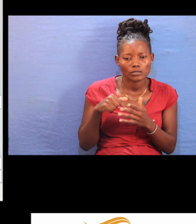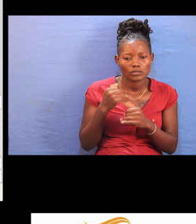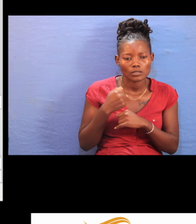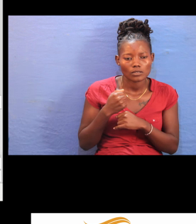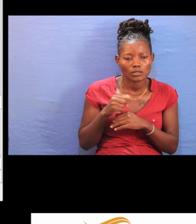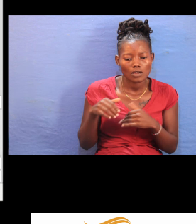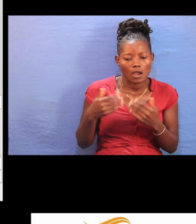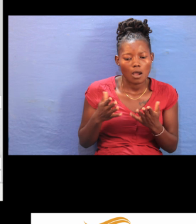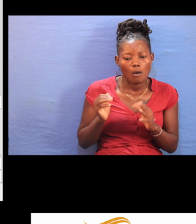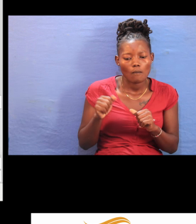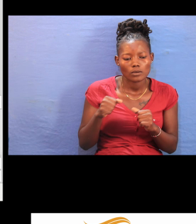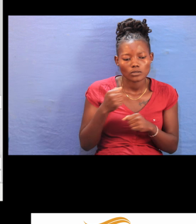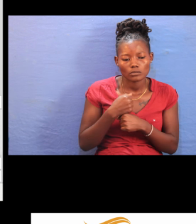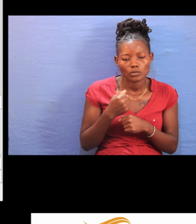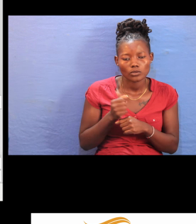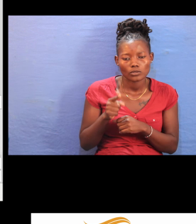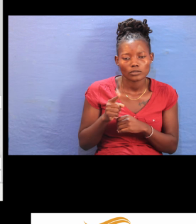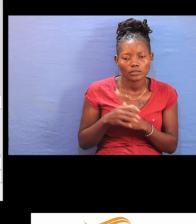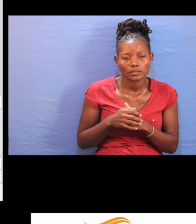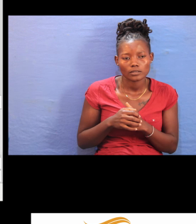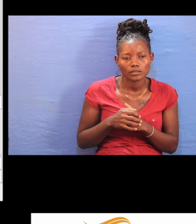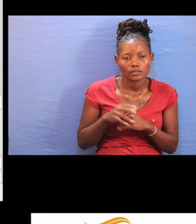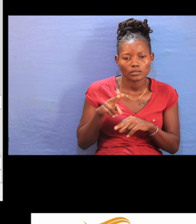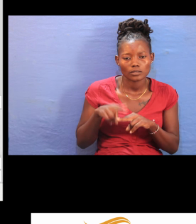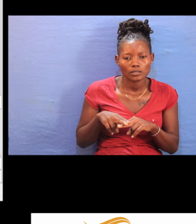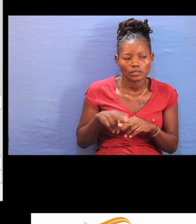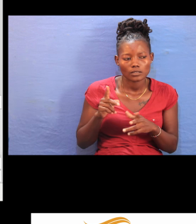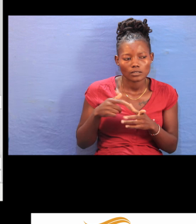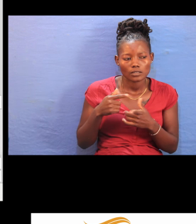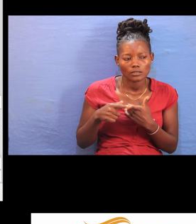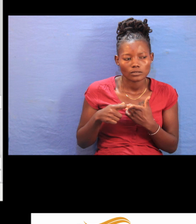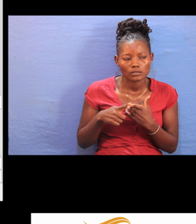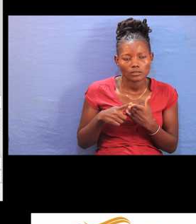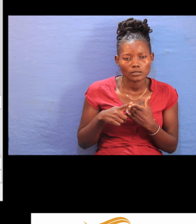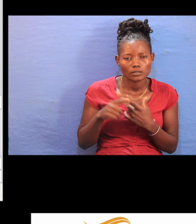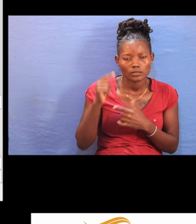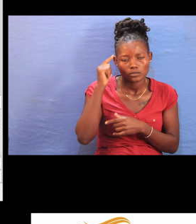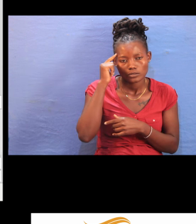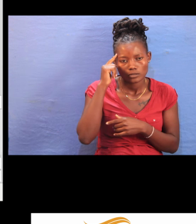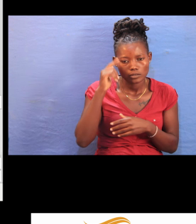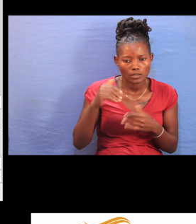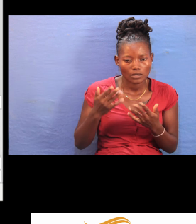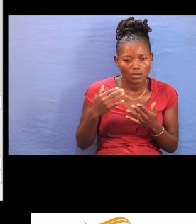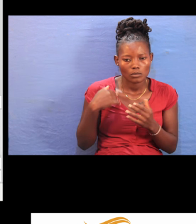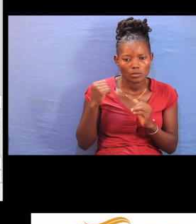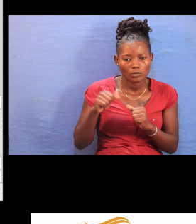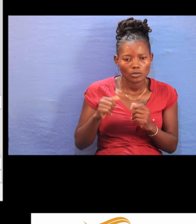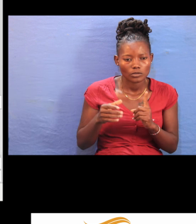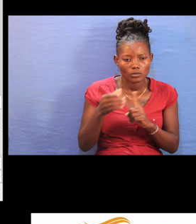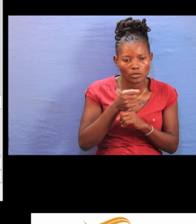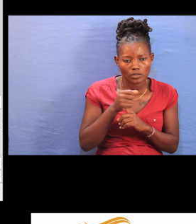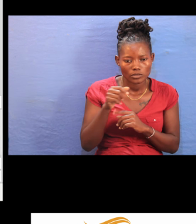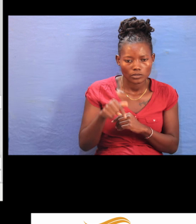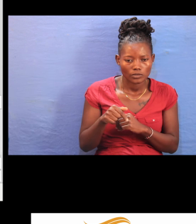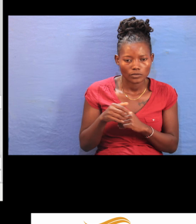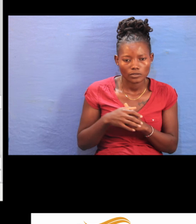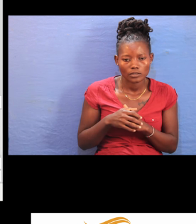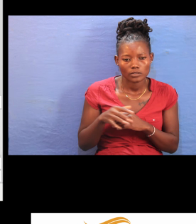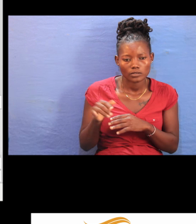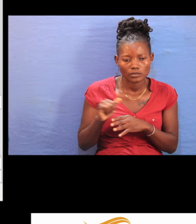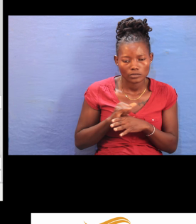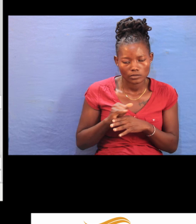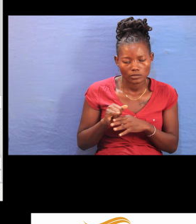are we going to do this? That's the thing. You got to sit down and figure out, how are you going to achieve this through your